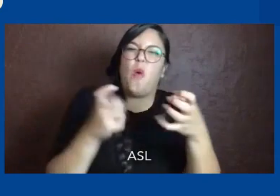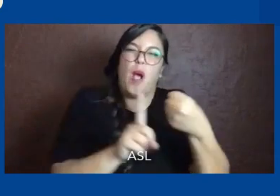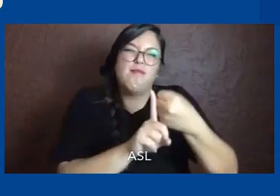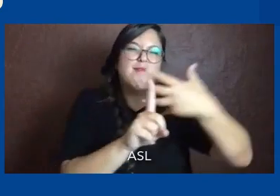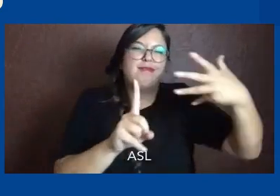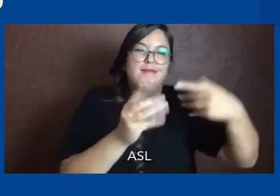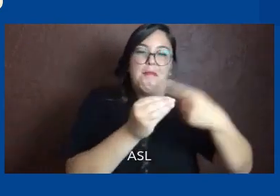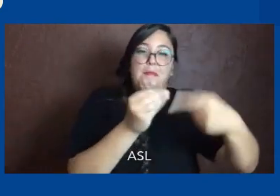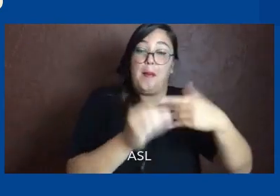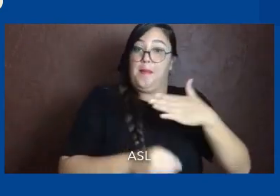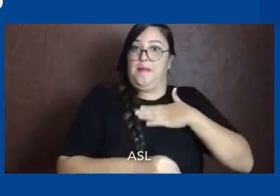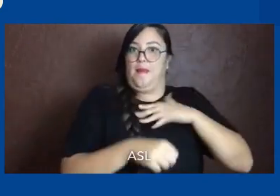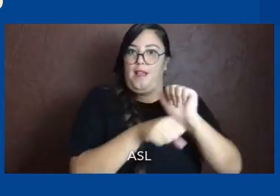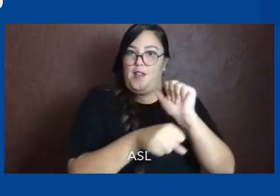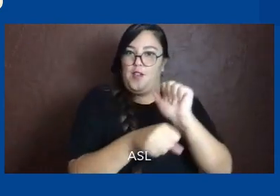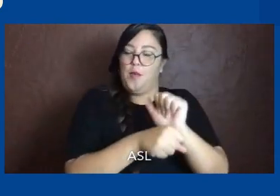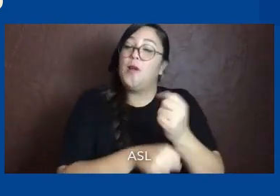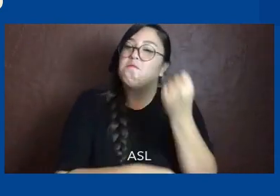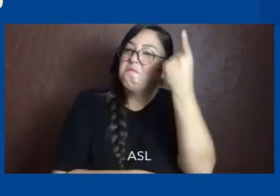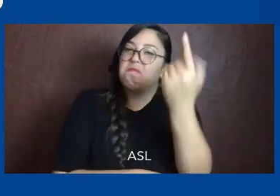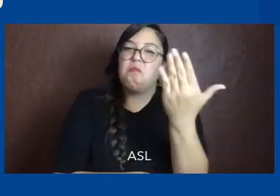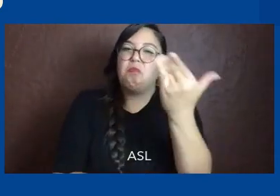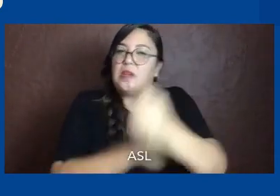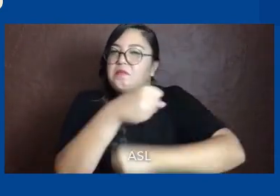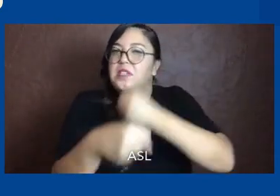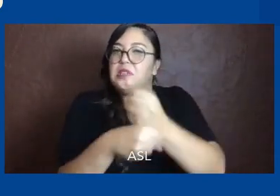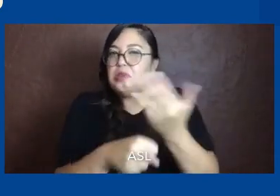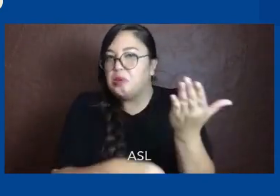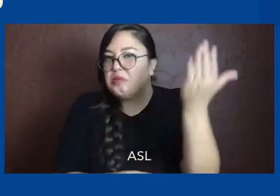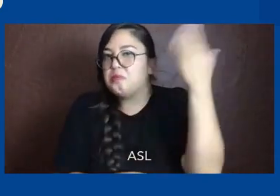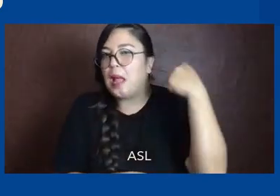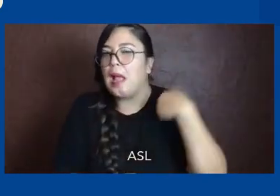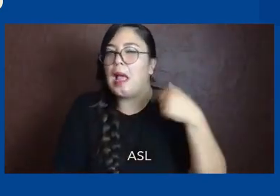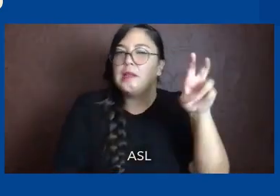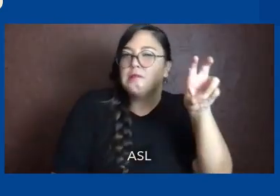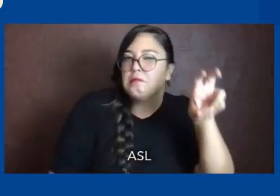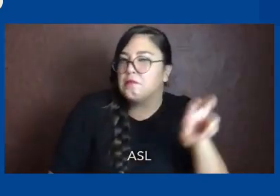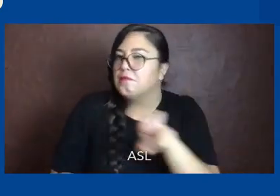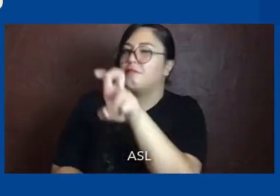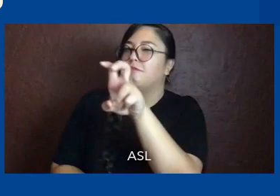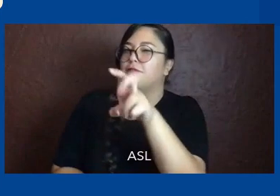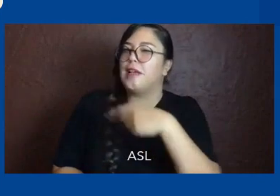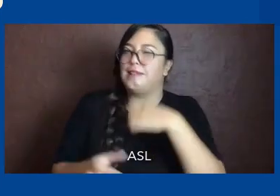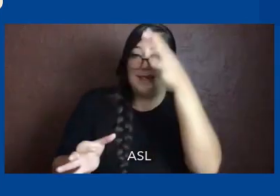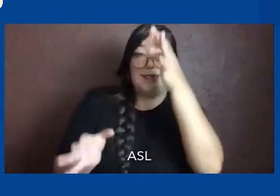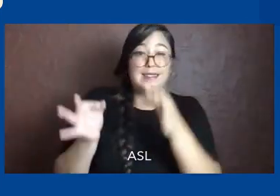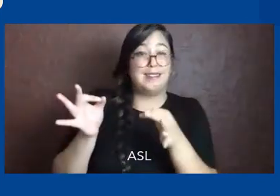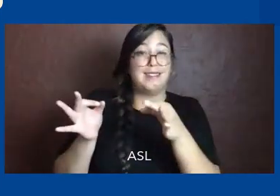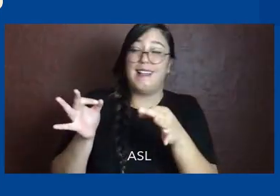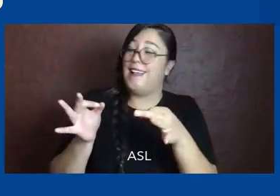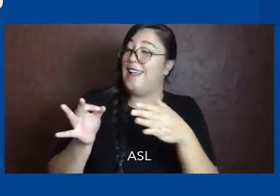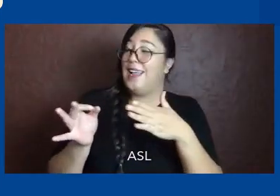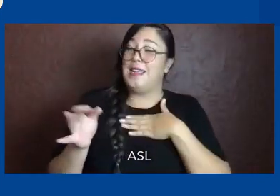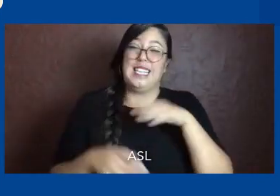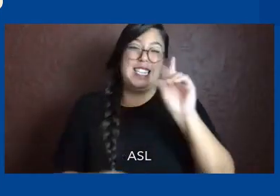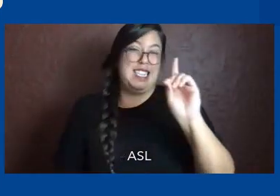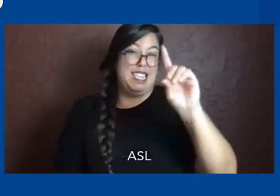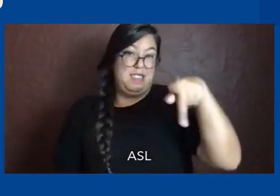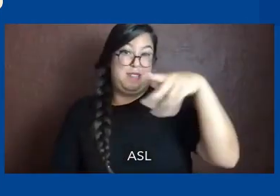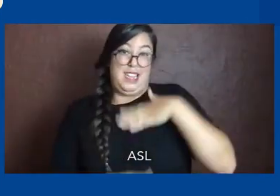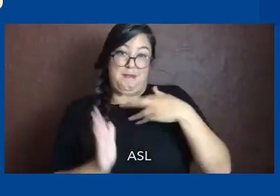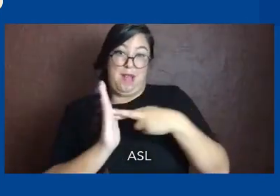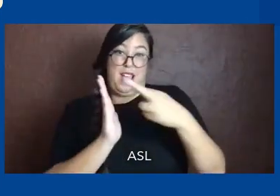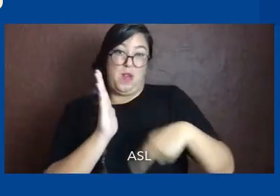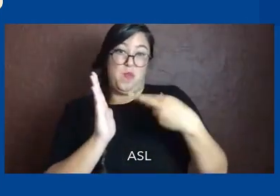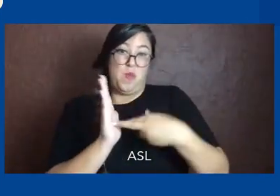about 15 years ago, I sort of pivoted and realized I'm going to be a bad DP unless I specialize in one thing, because it's